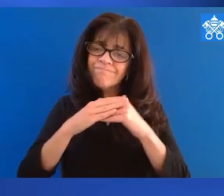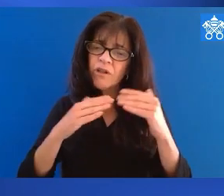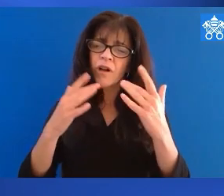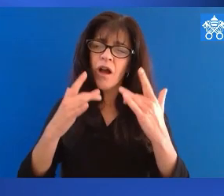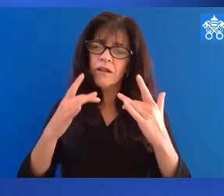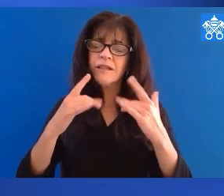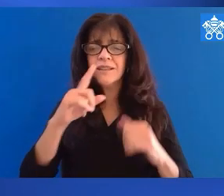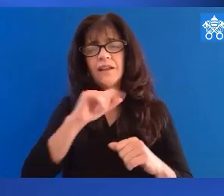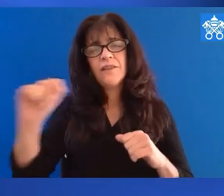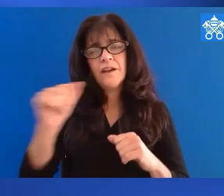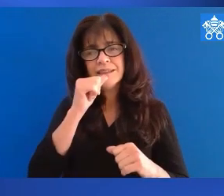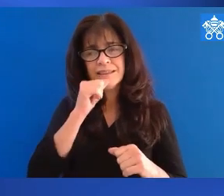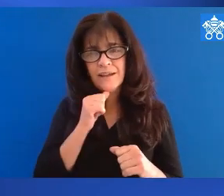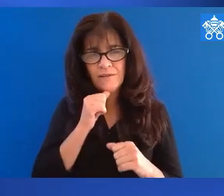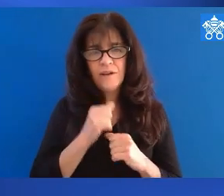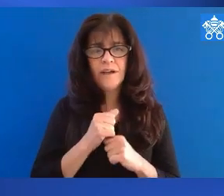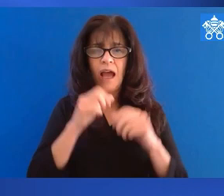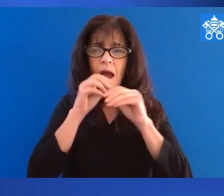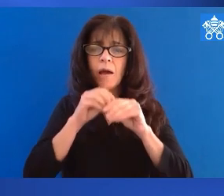heart.